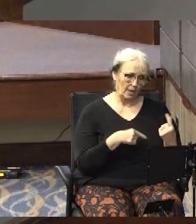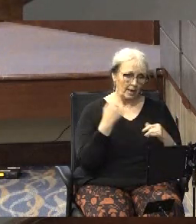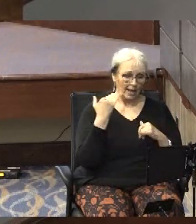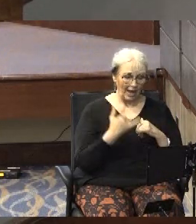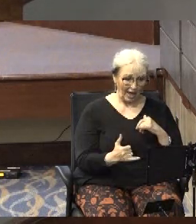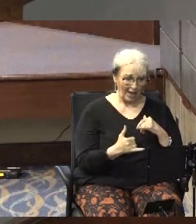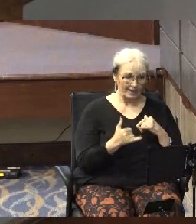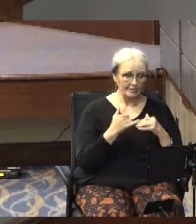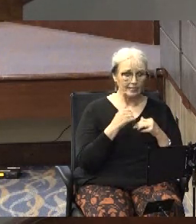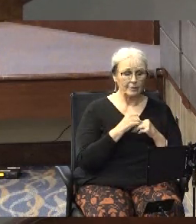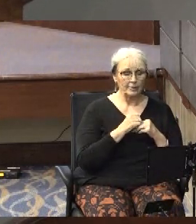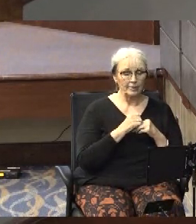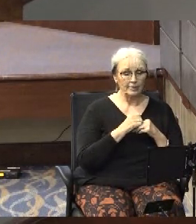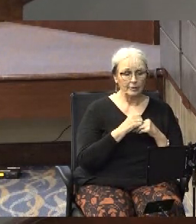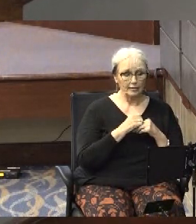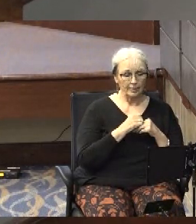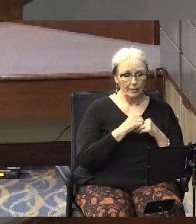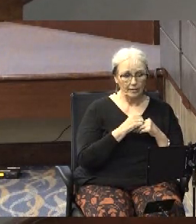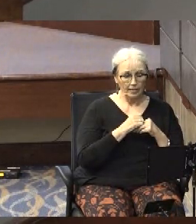Finally,